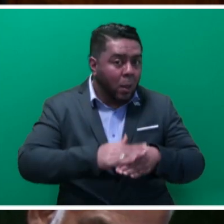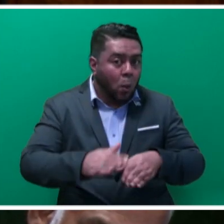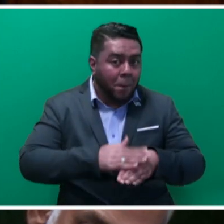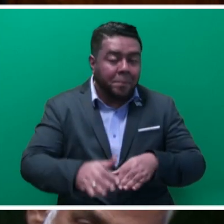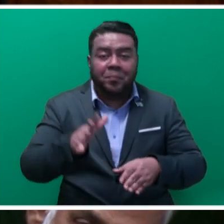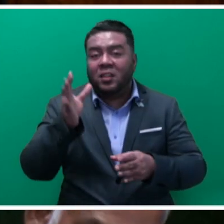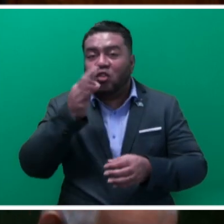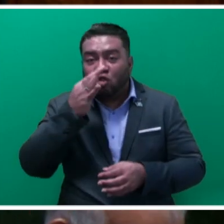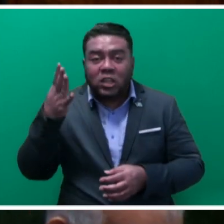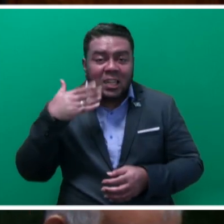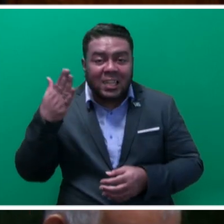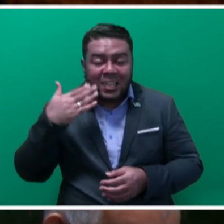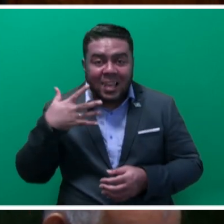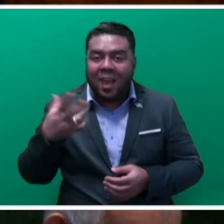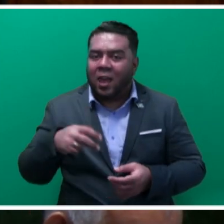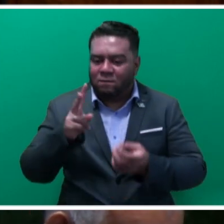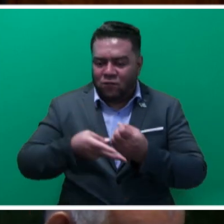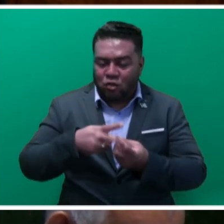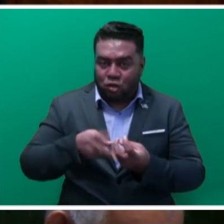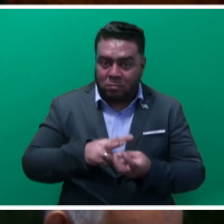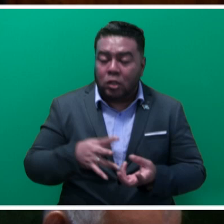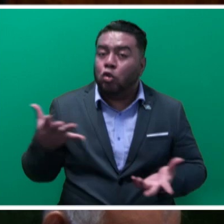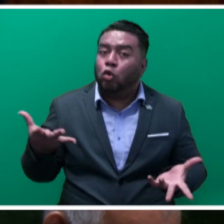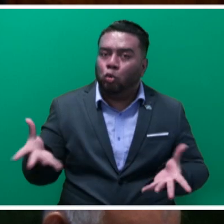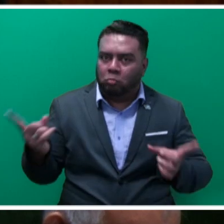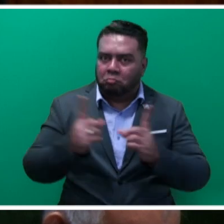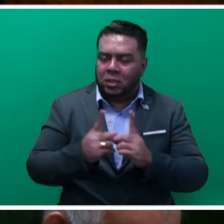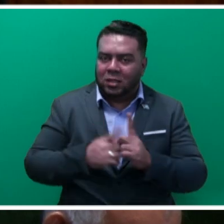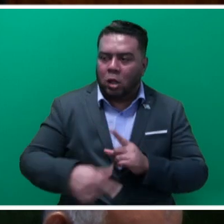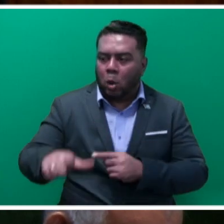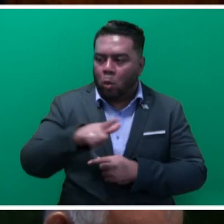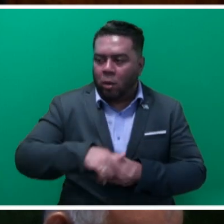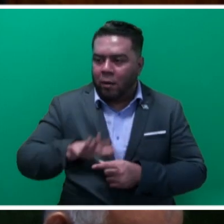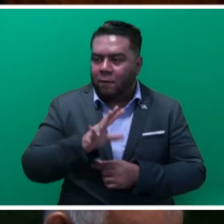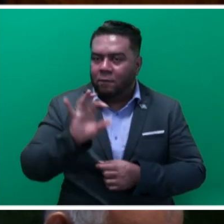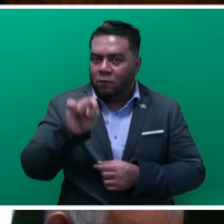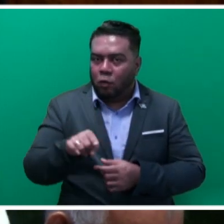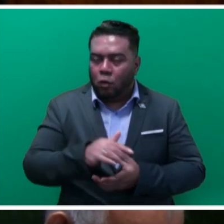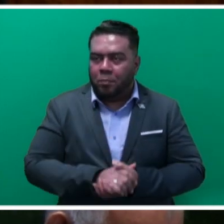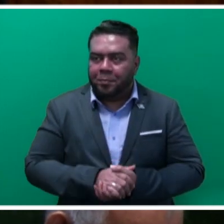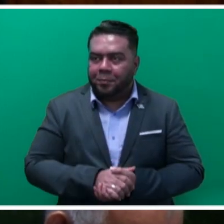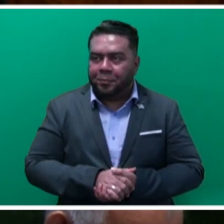vegetables to meet the local demand as well as for exports to New Zealand and Australia.